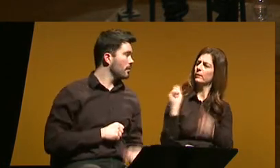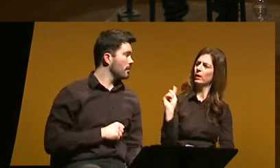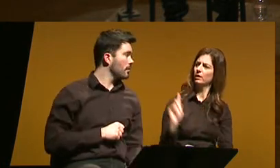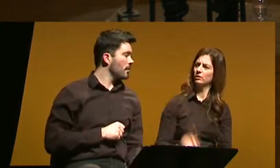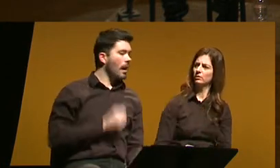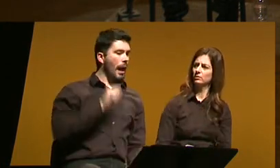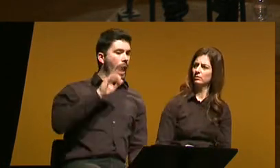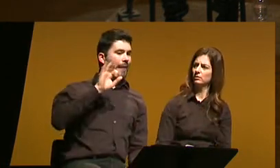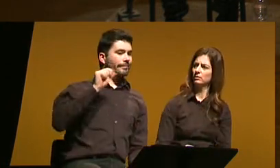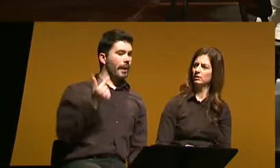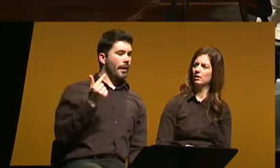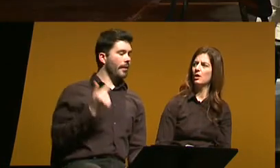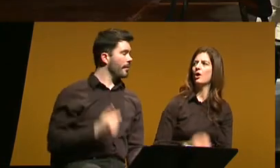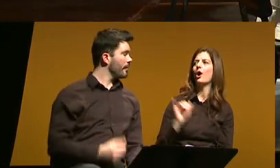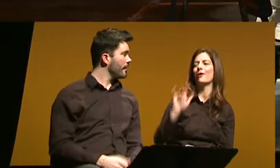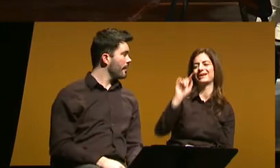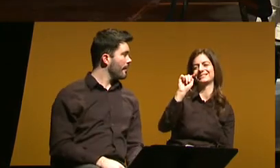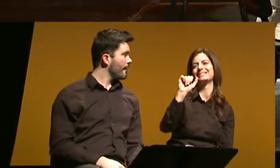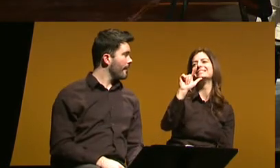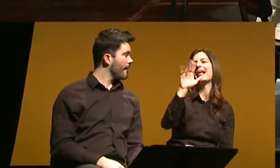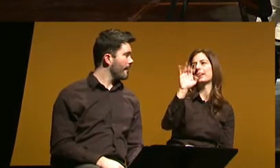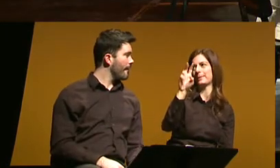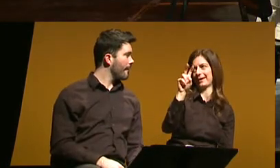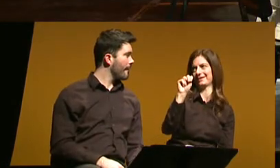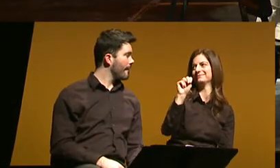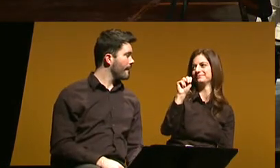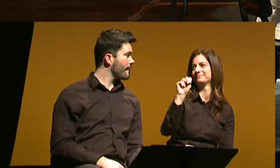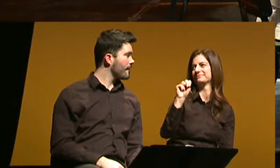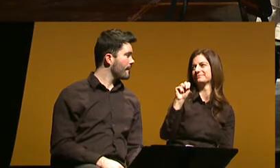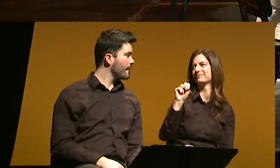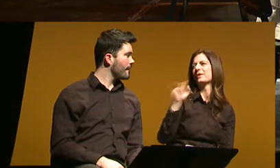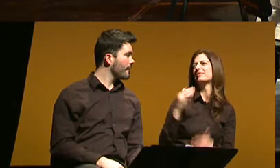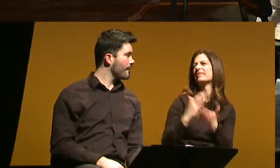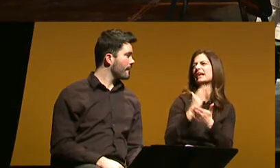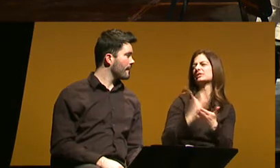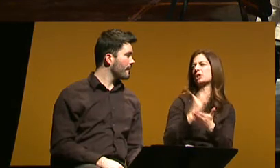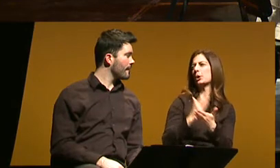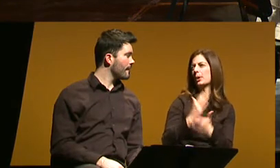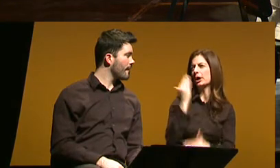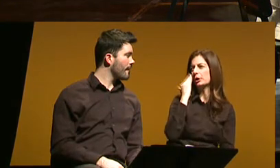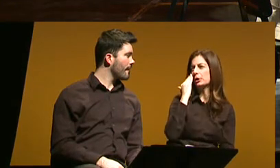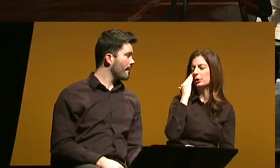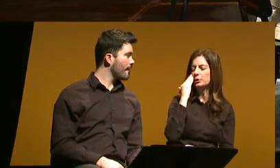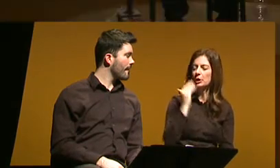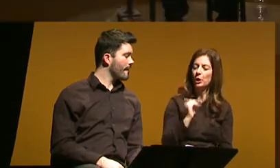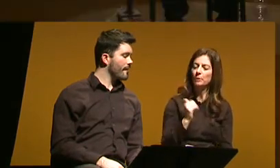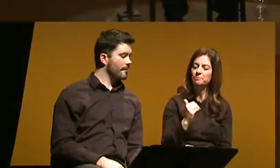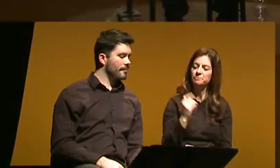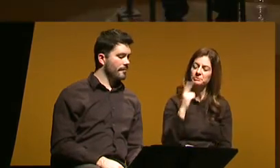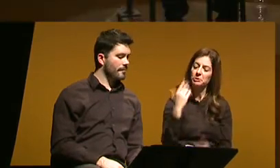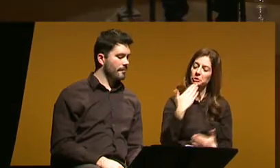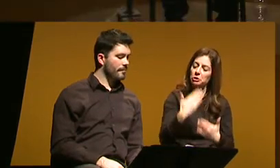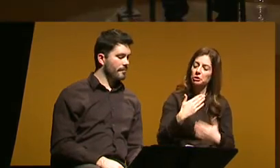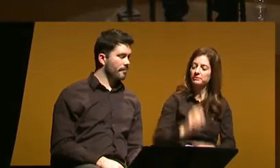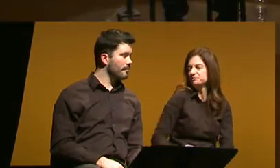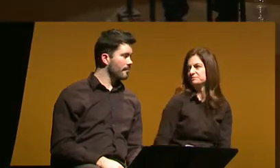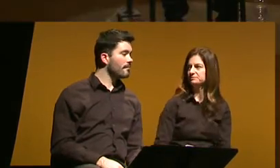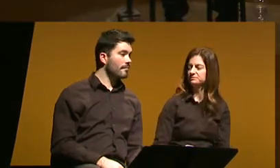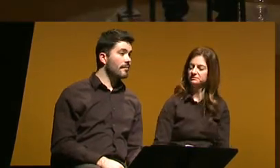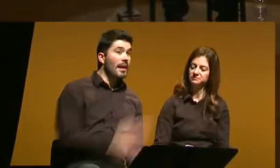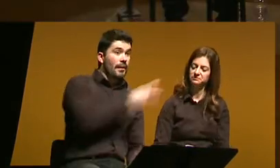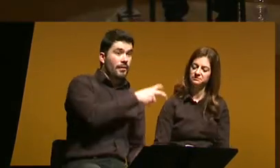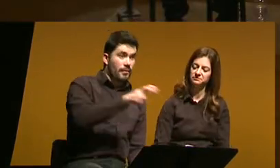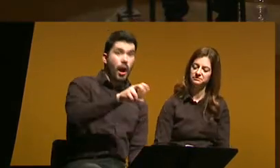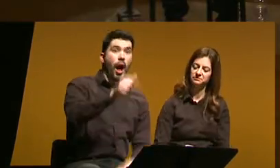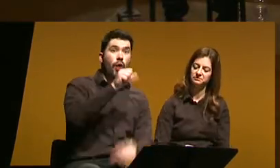Afghanistan. Oh, the Taliban. Well, that's all right. I know a lot of Afghans. You're all good people. Then I get a job in a clothing store